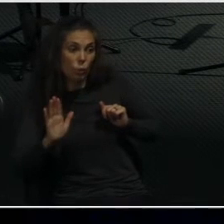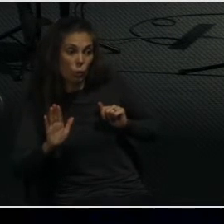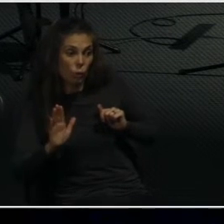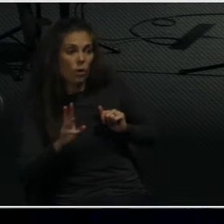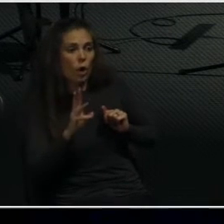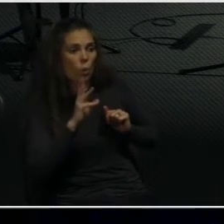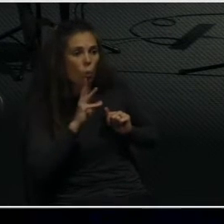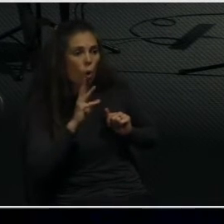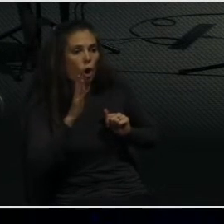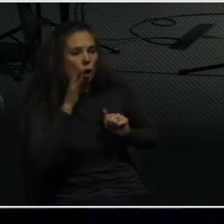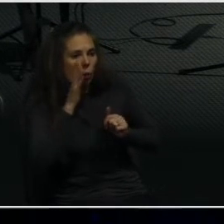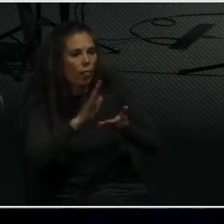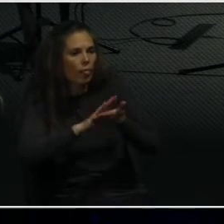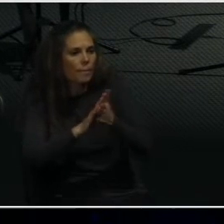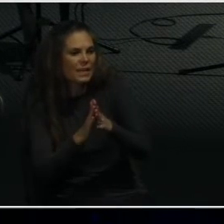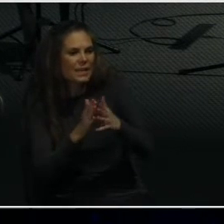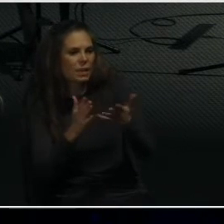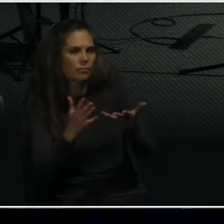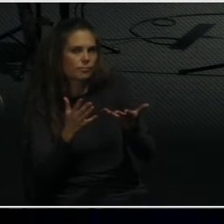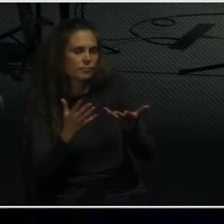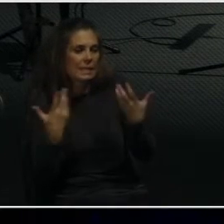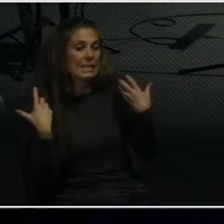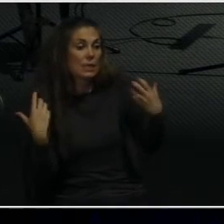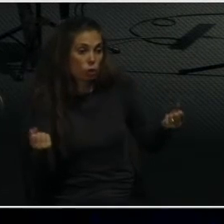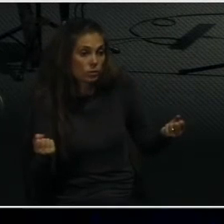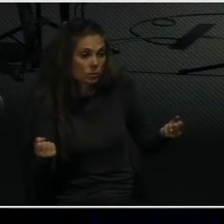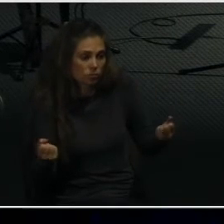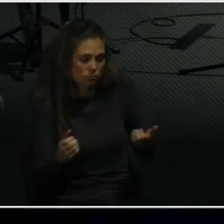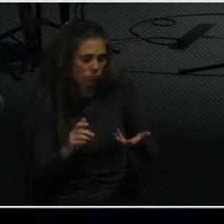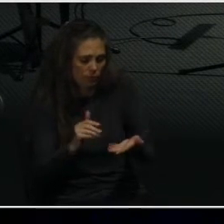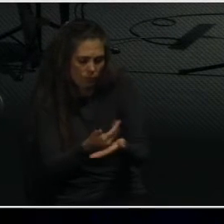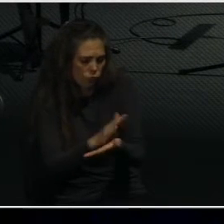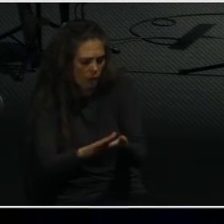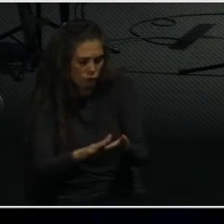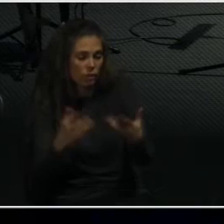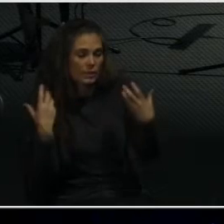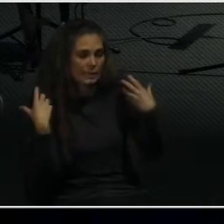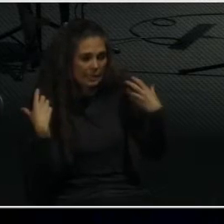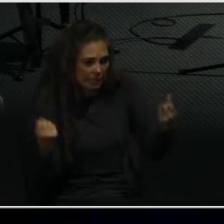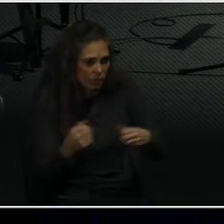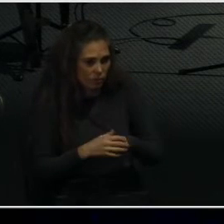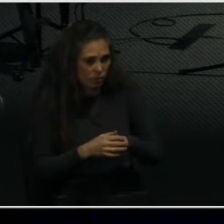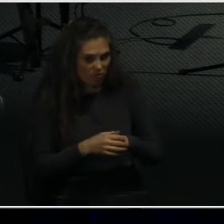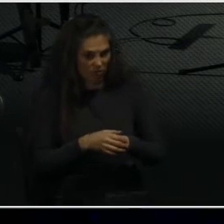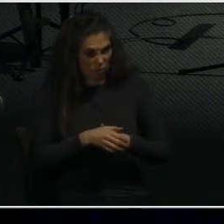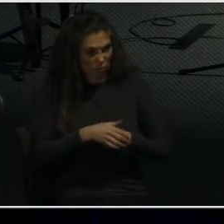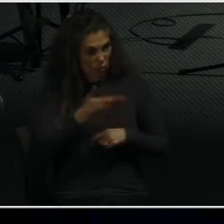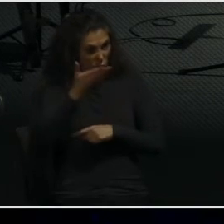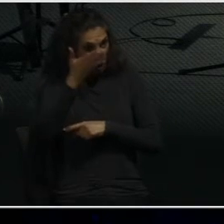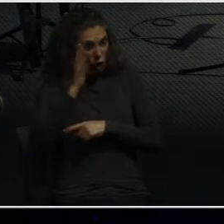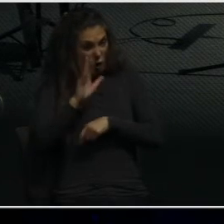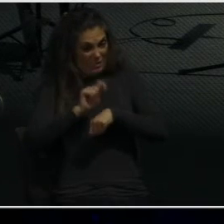So the fresh water flowing from God's temple heals the Dead Sea water.